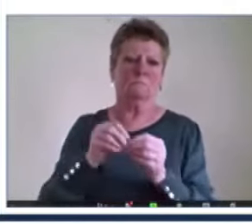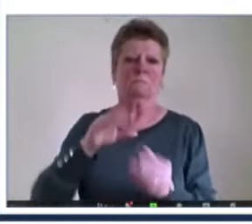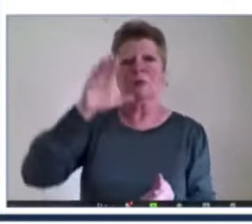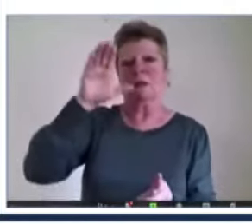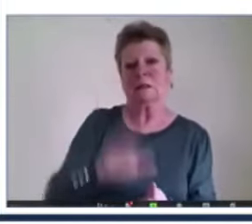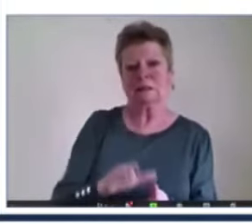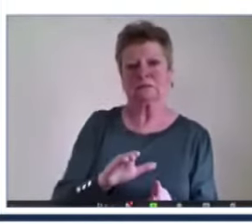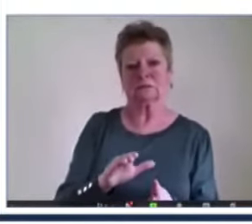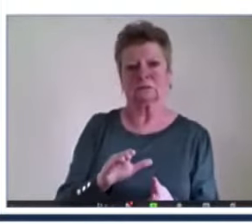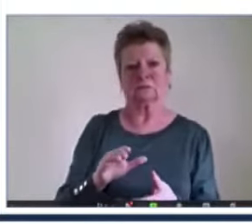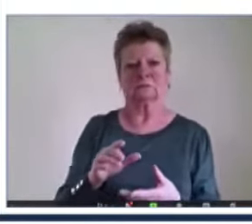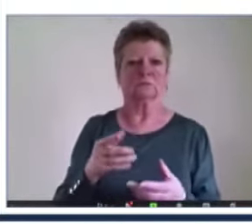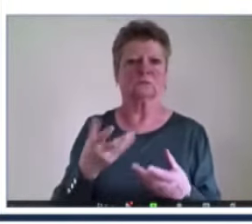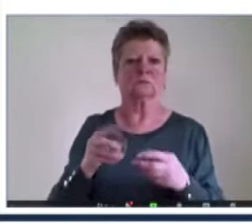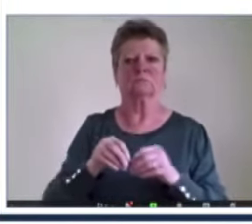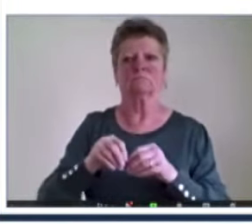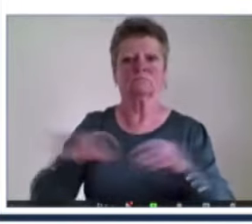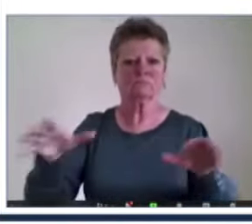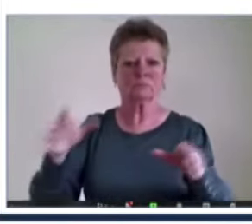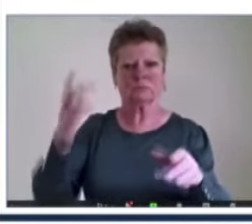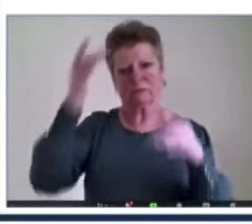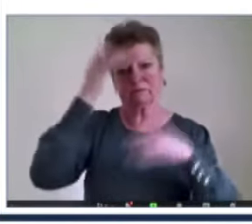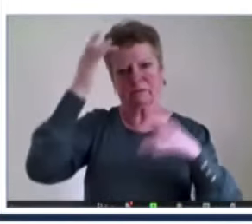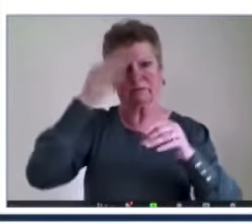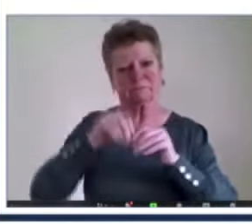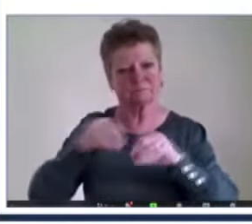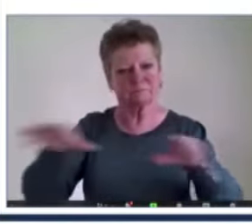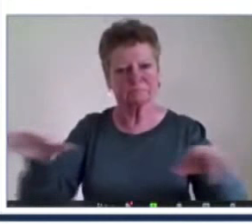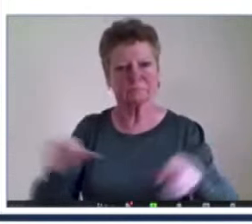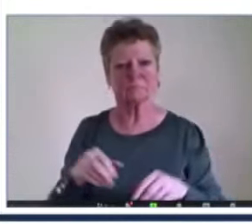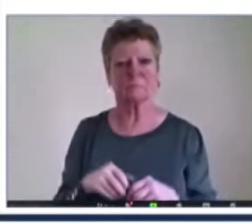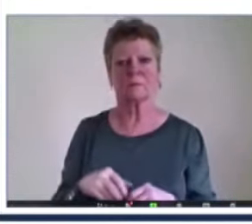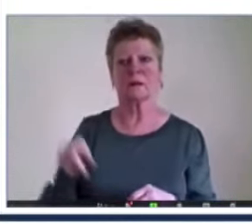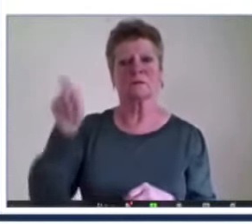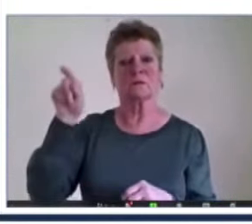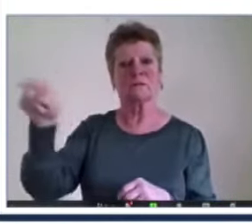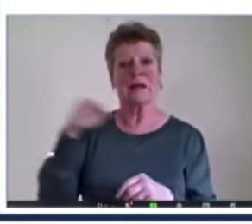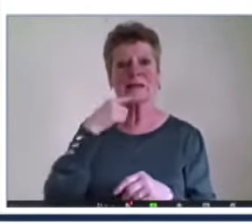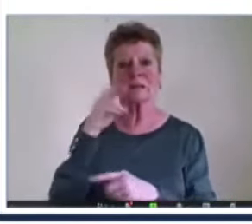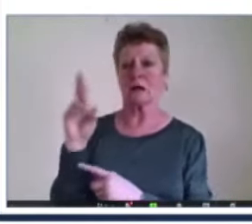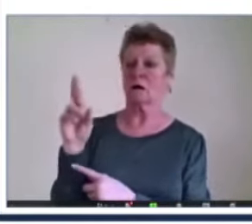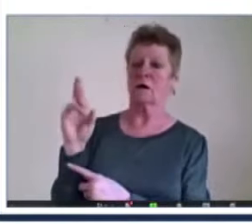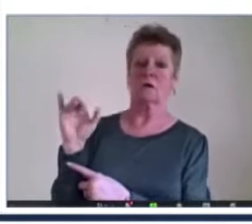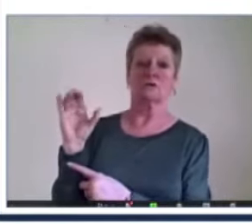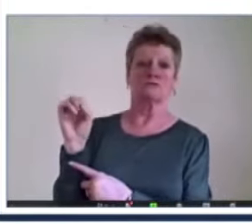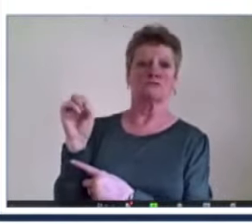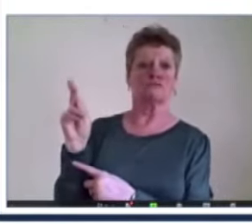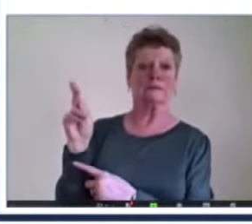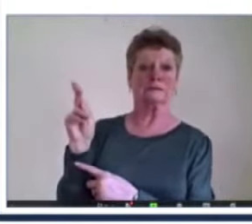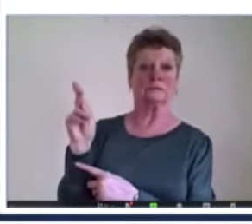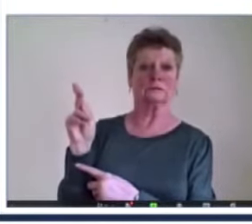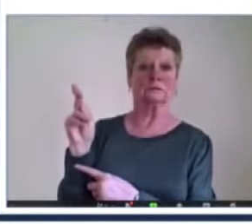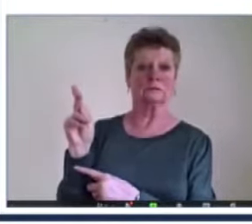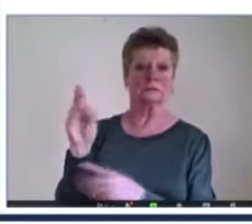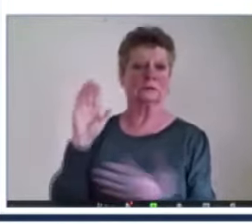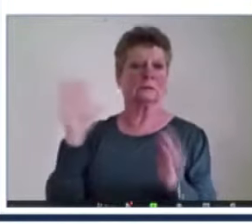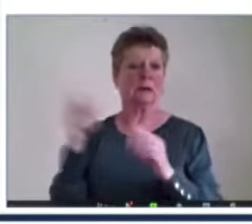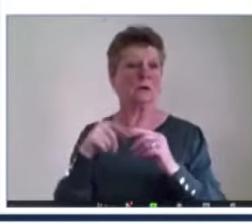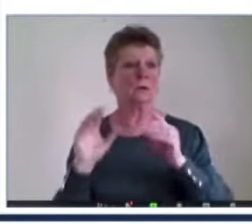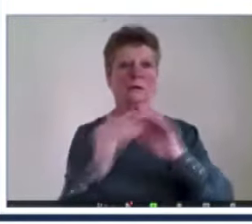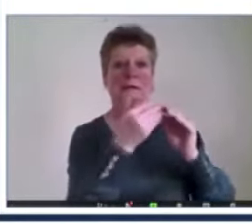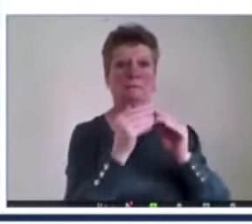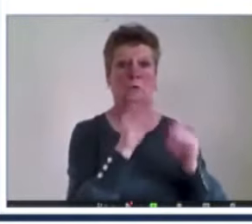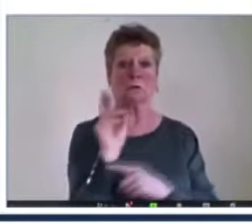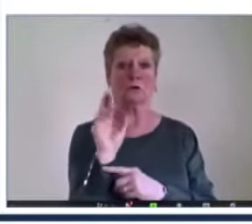tolerance of bringing virus into those facilities. So their use of the words risk related to community risk of virus is